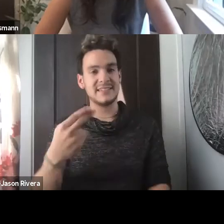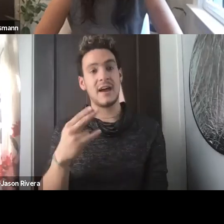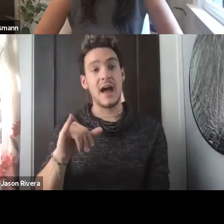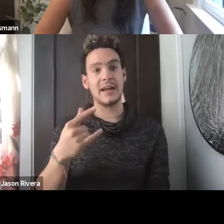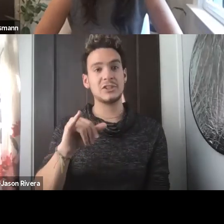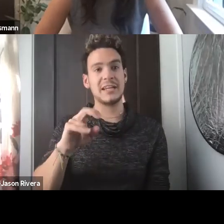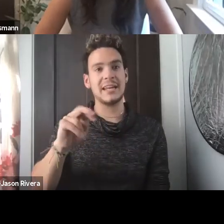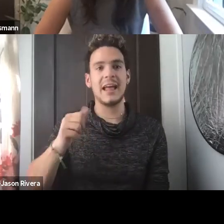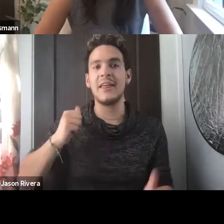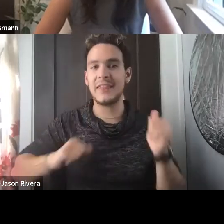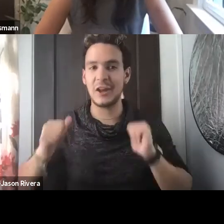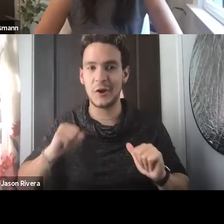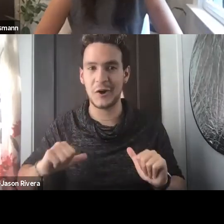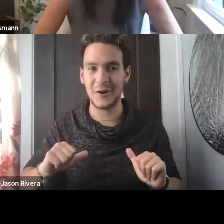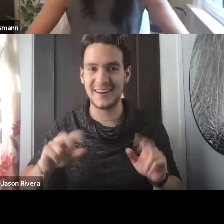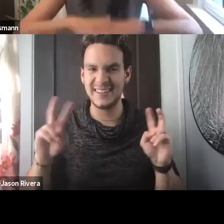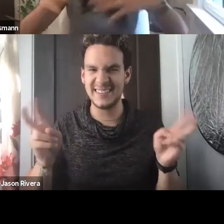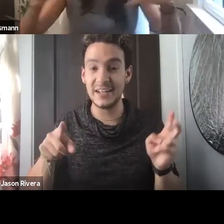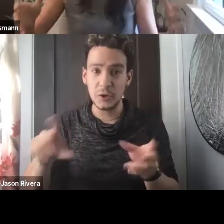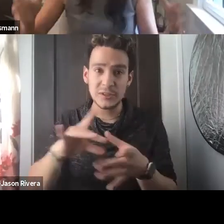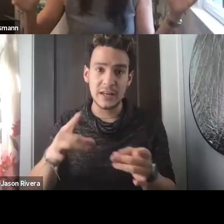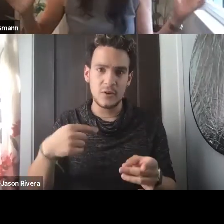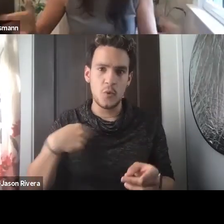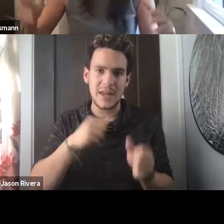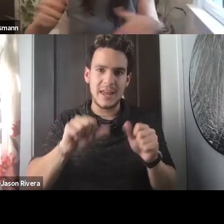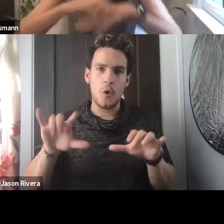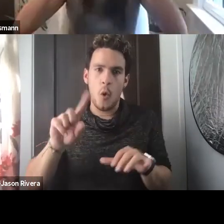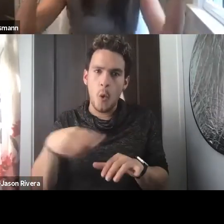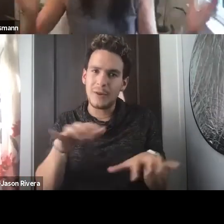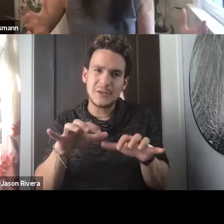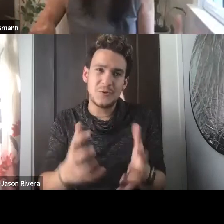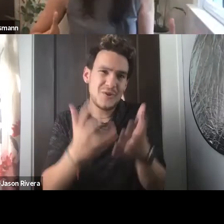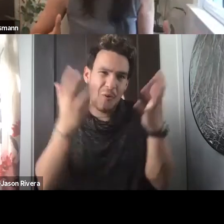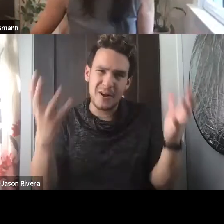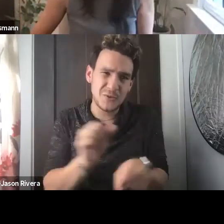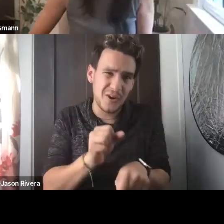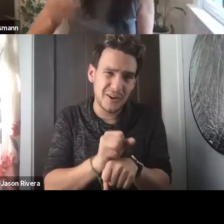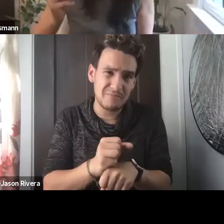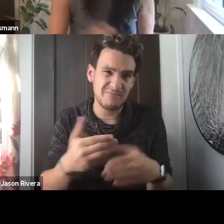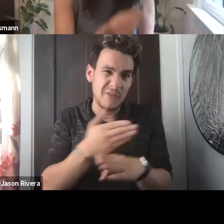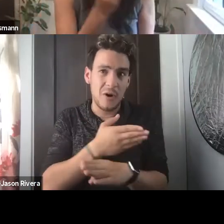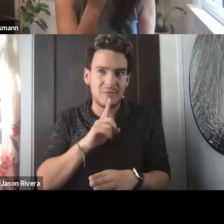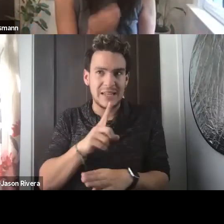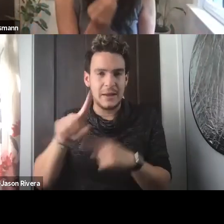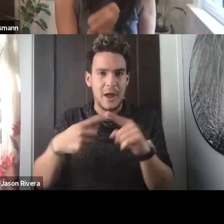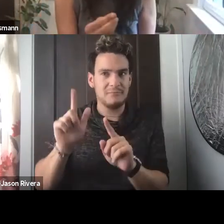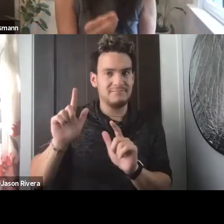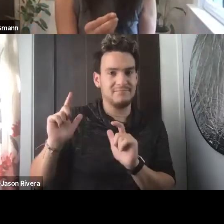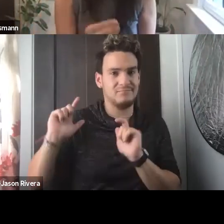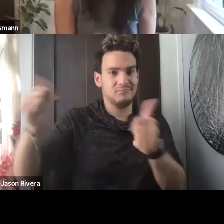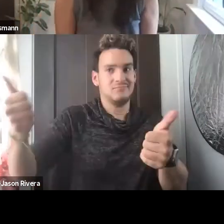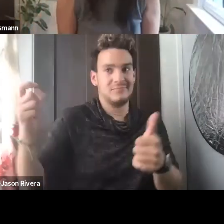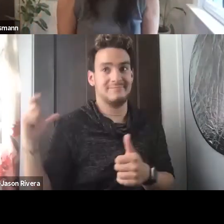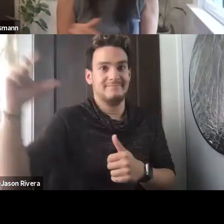piece. As you pointed out, you can only do so much in the lobby and sort of, public space of the building, and then it comes down to the